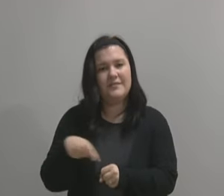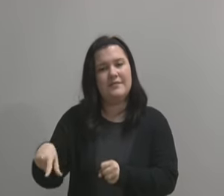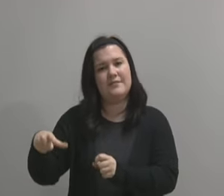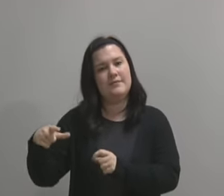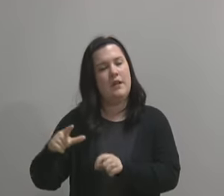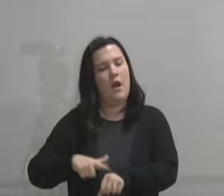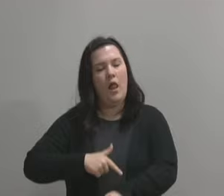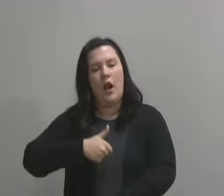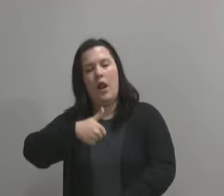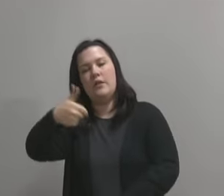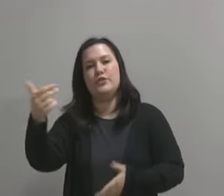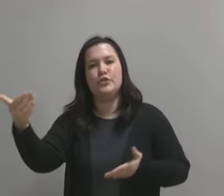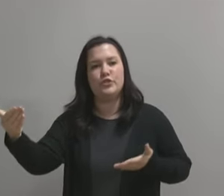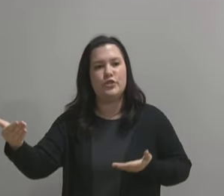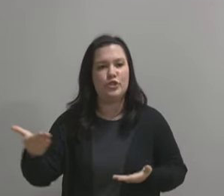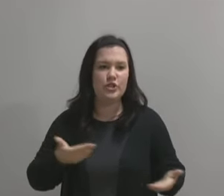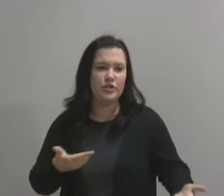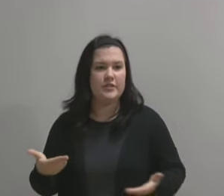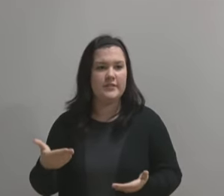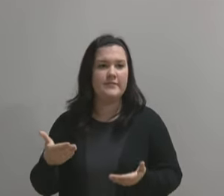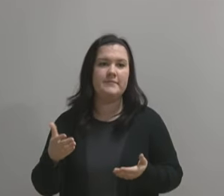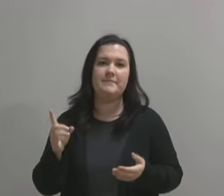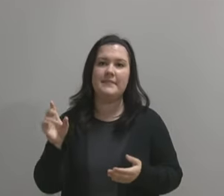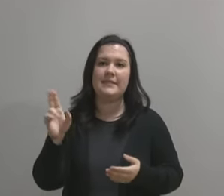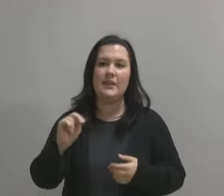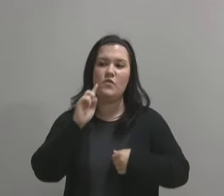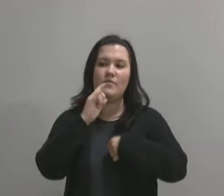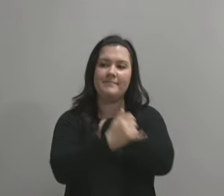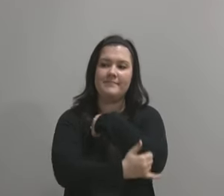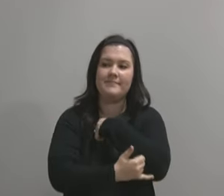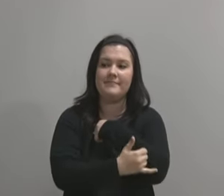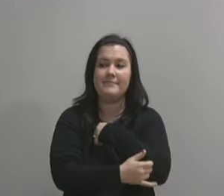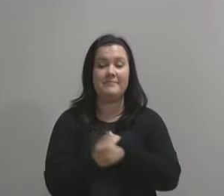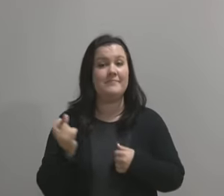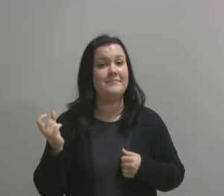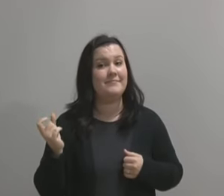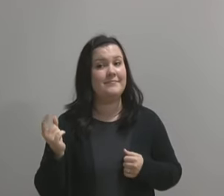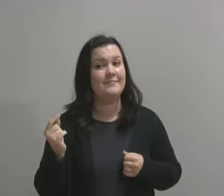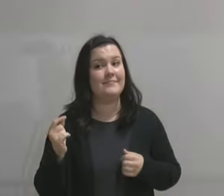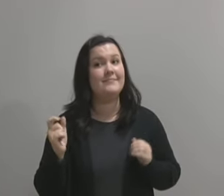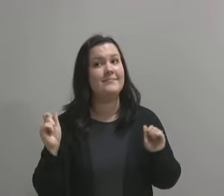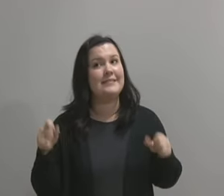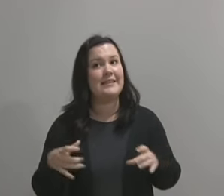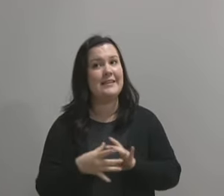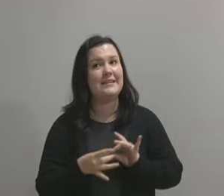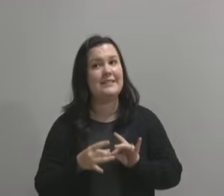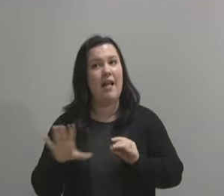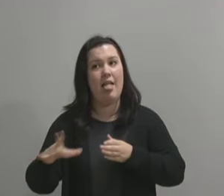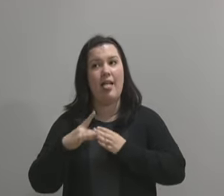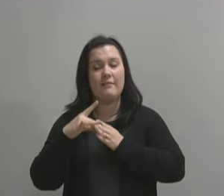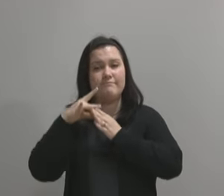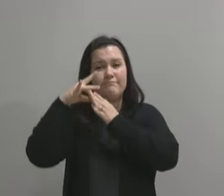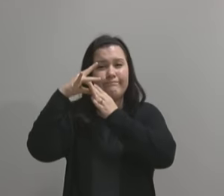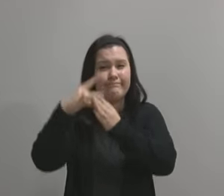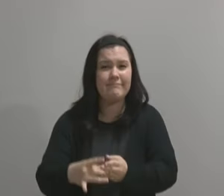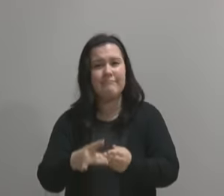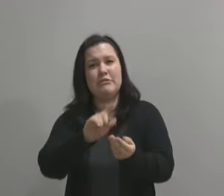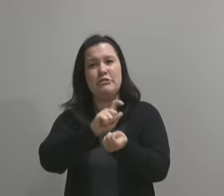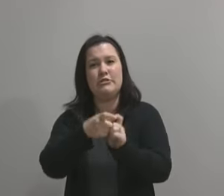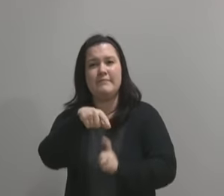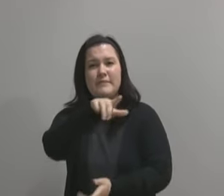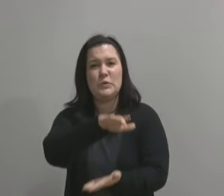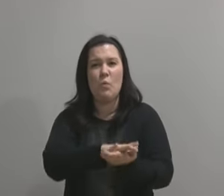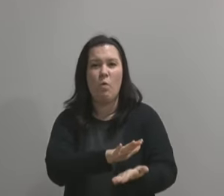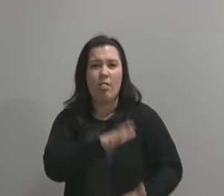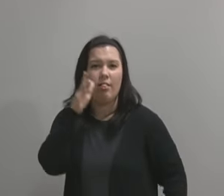the longest serving deans in the country, and it is fair to say that his leadership has changed the course of the school.